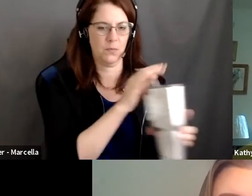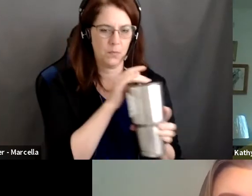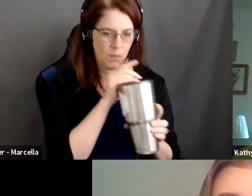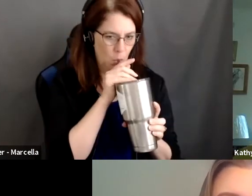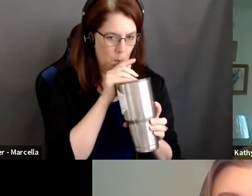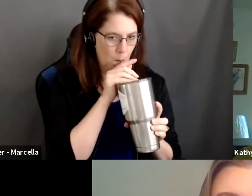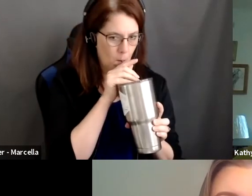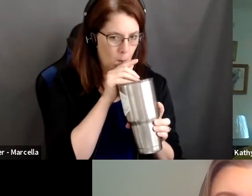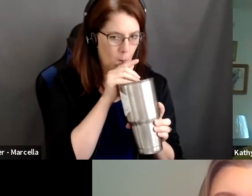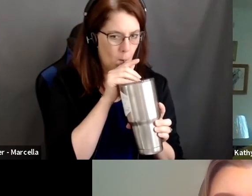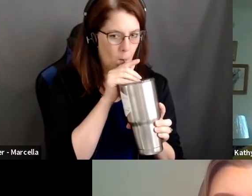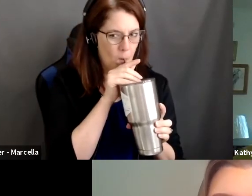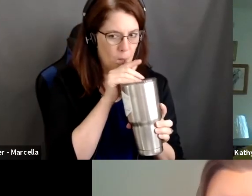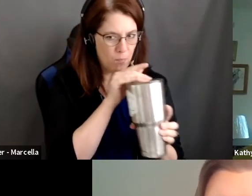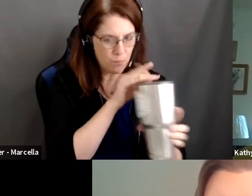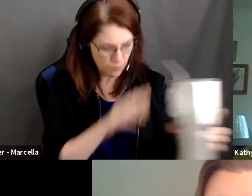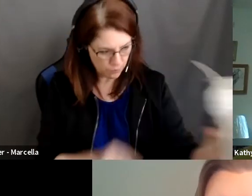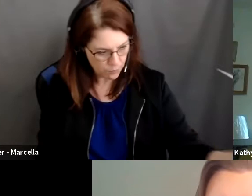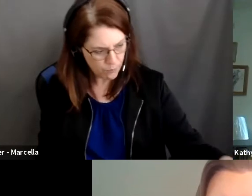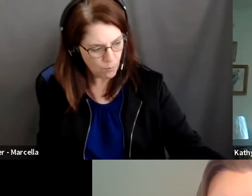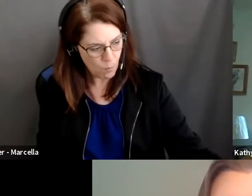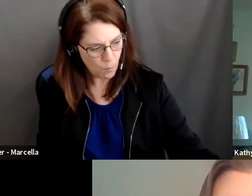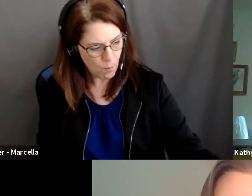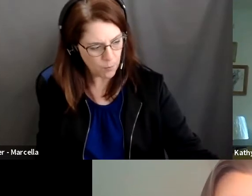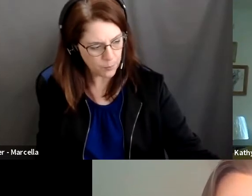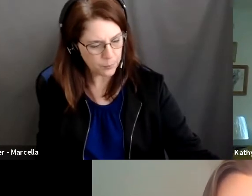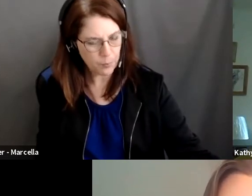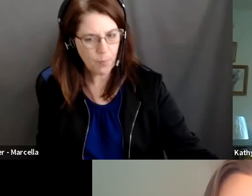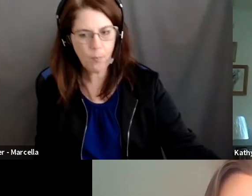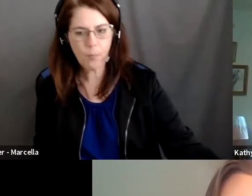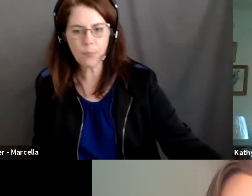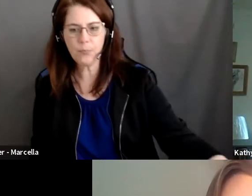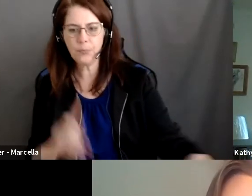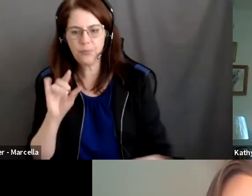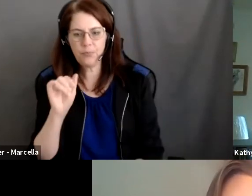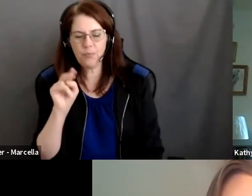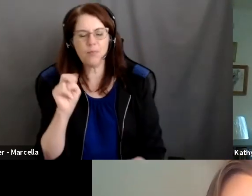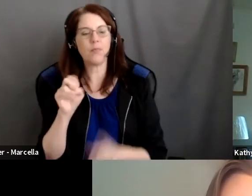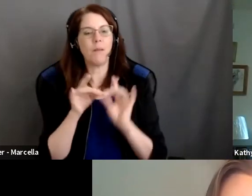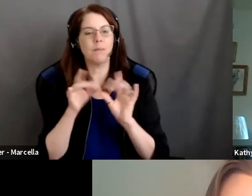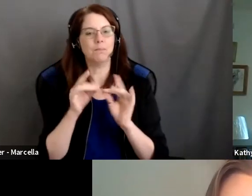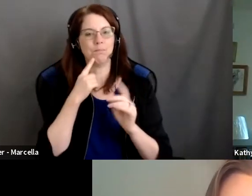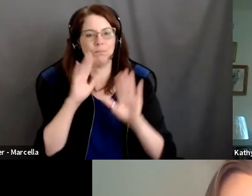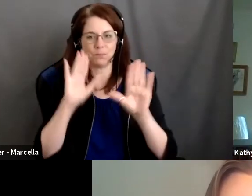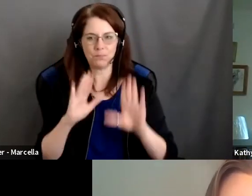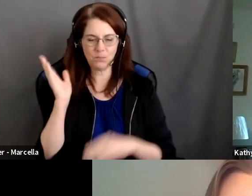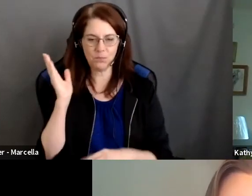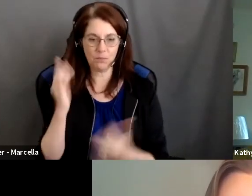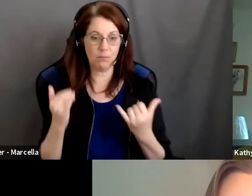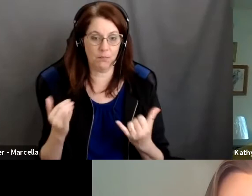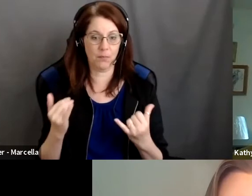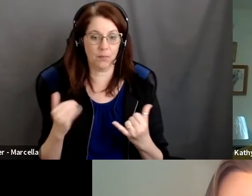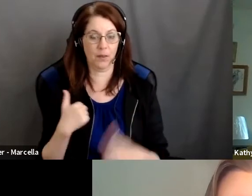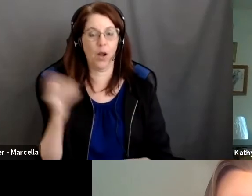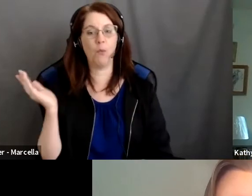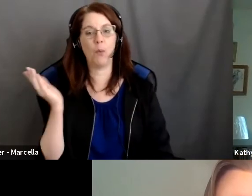All right, thank you, Kathy and Jill. Wonderful presentation so far, enjoying it. At this time, our